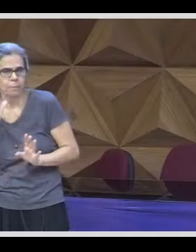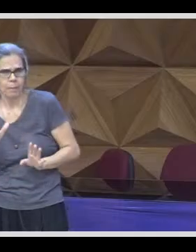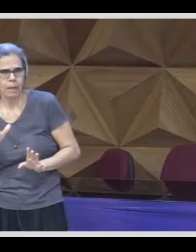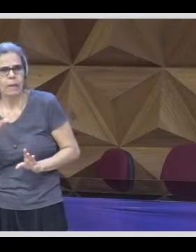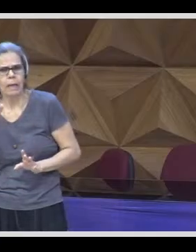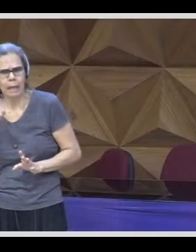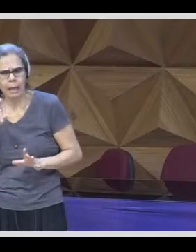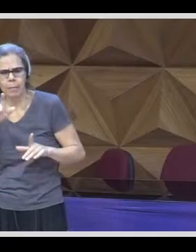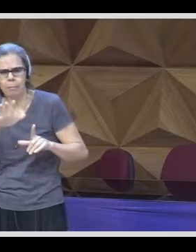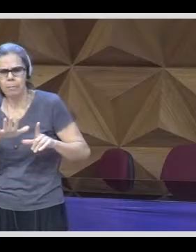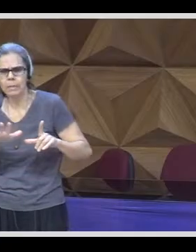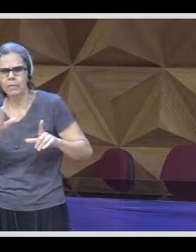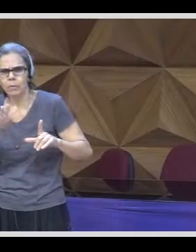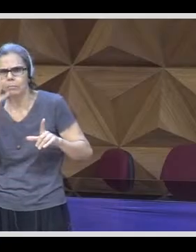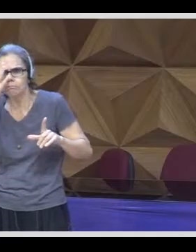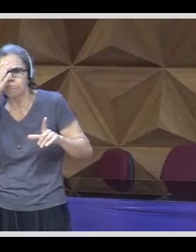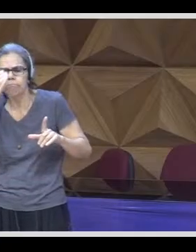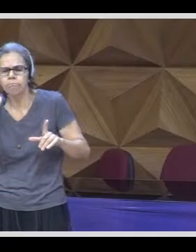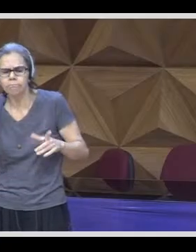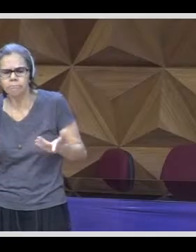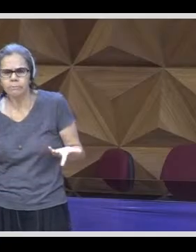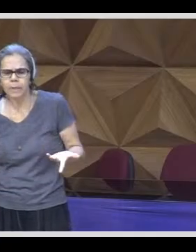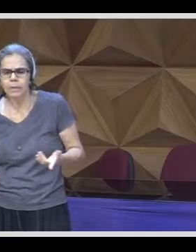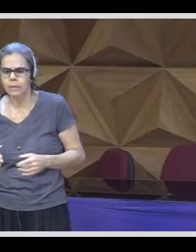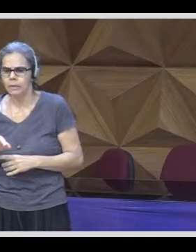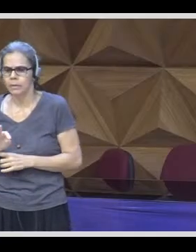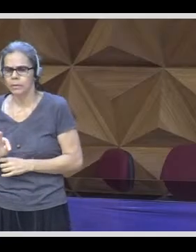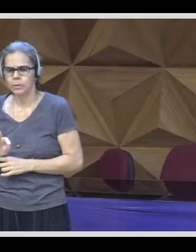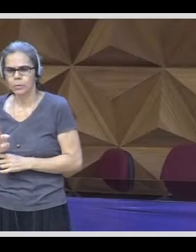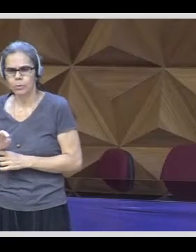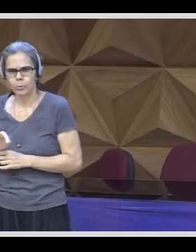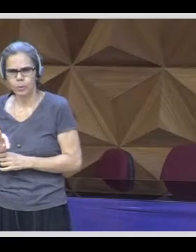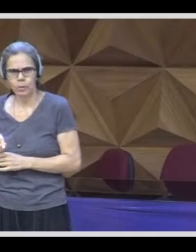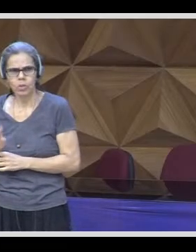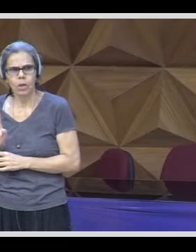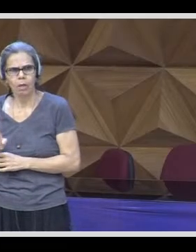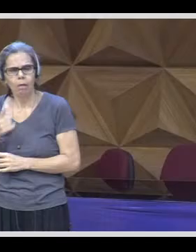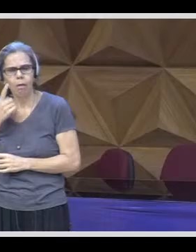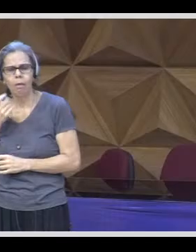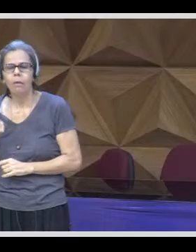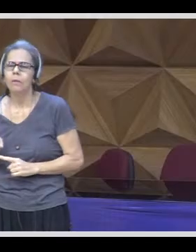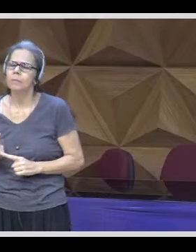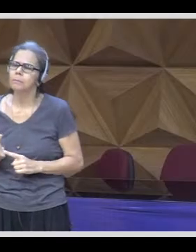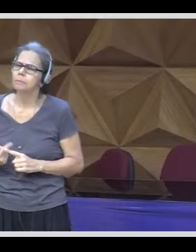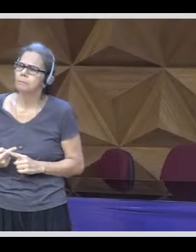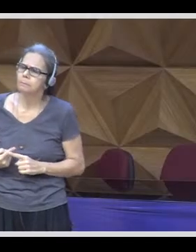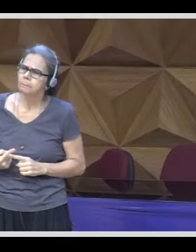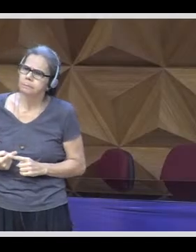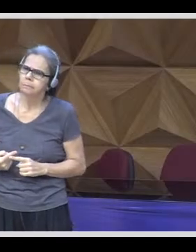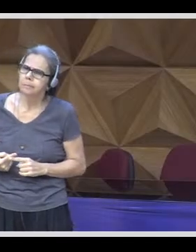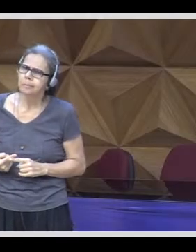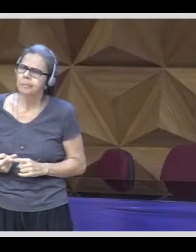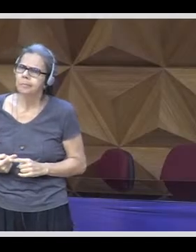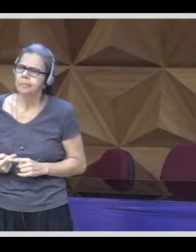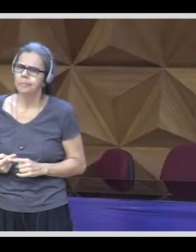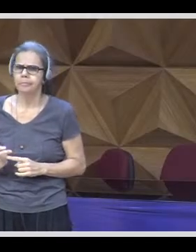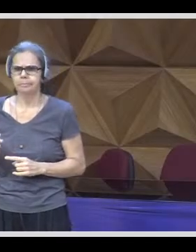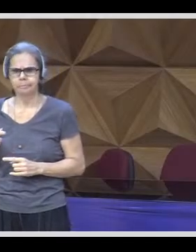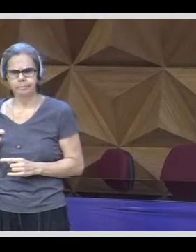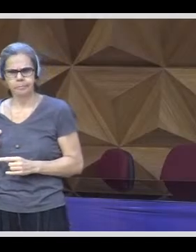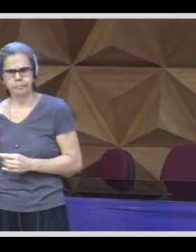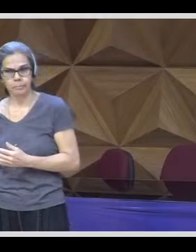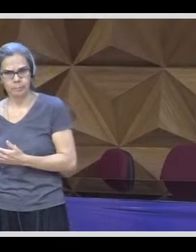Twitch is an interesting case because it does have some features that should protect kids. For instance,